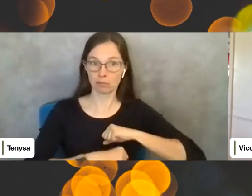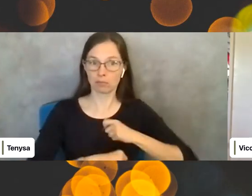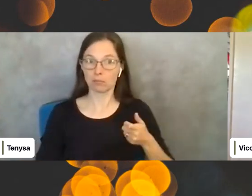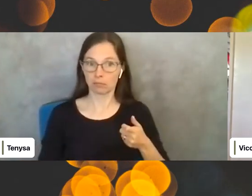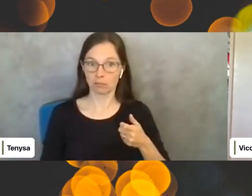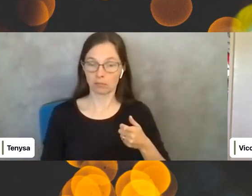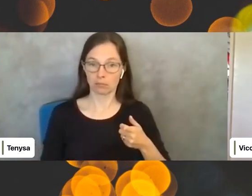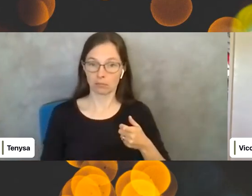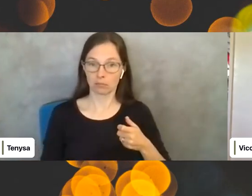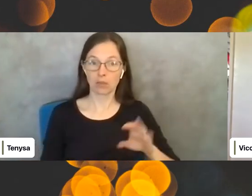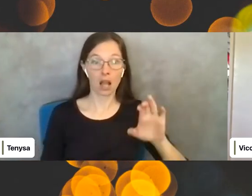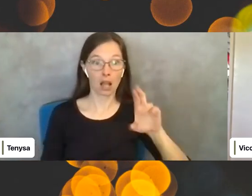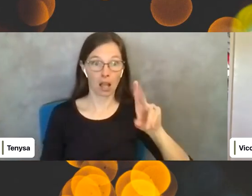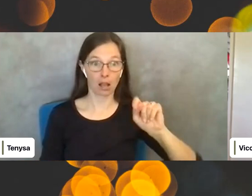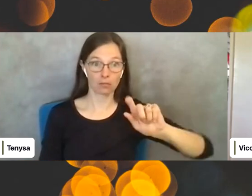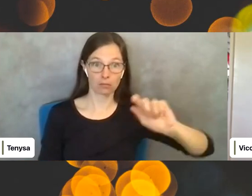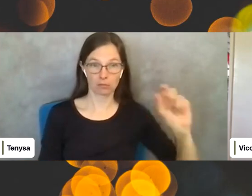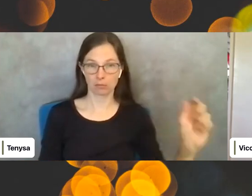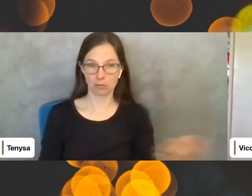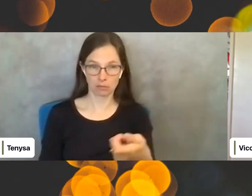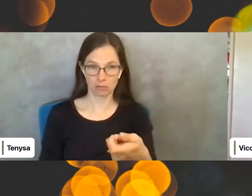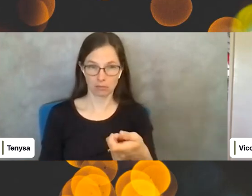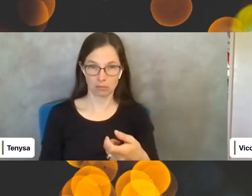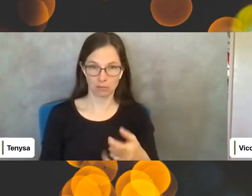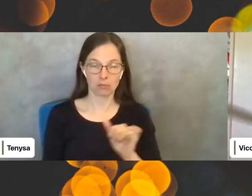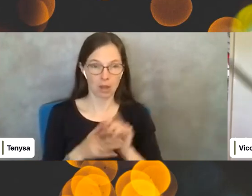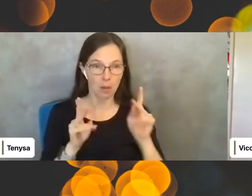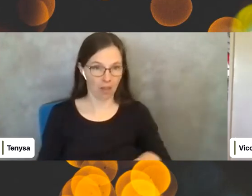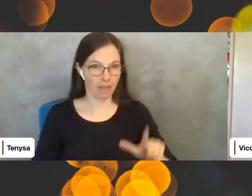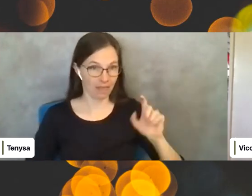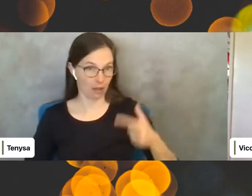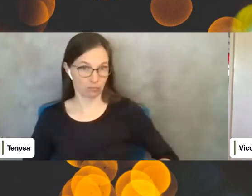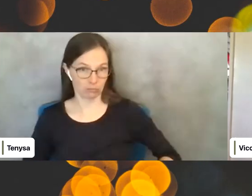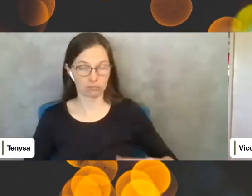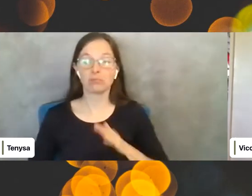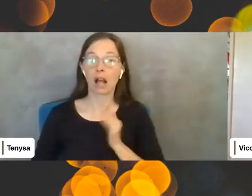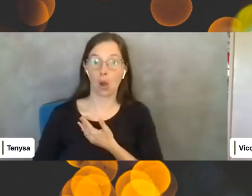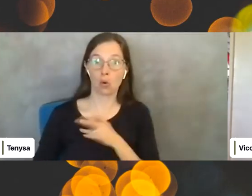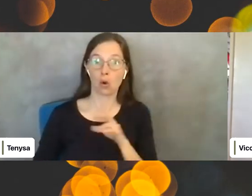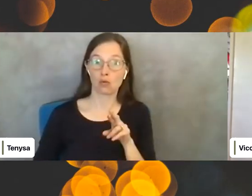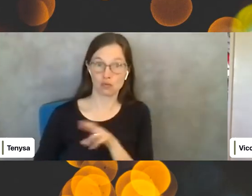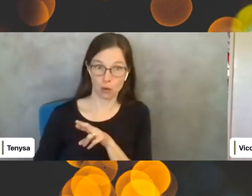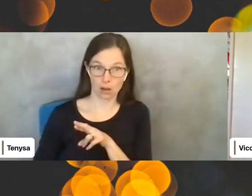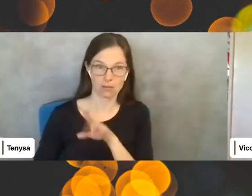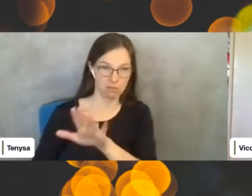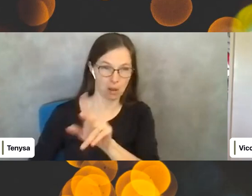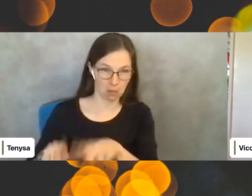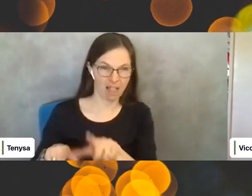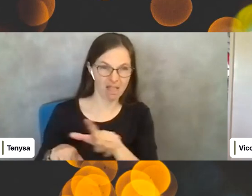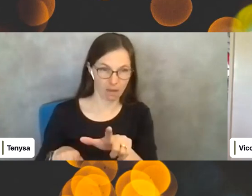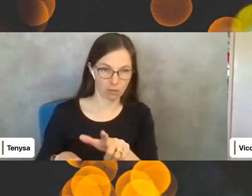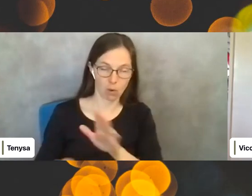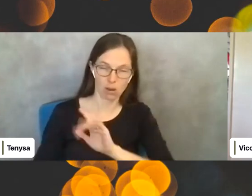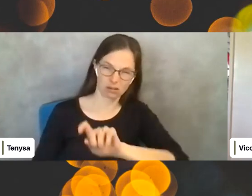cut on that person's leg. So our right, their left. We're going to cut that